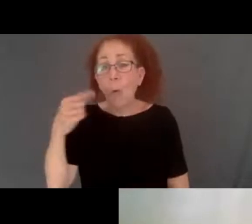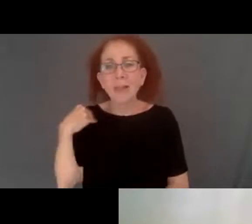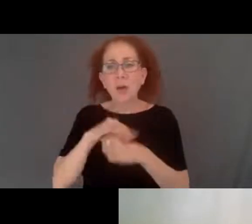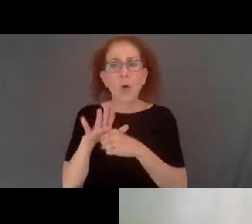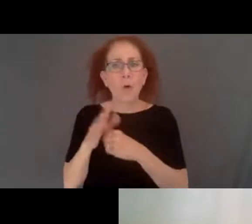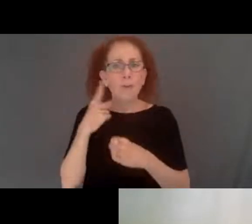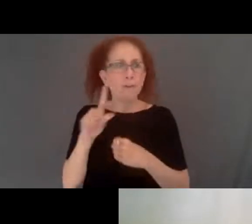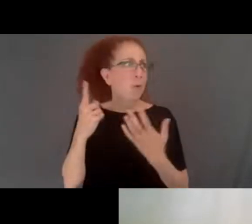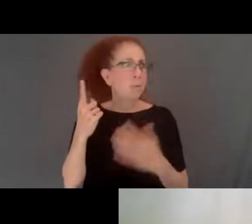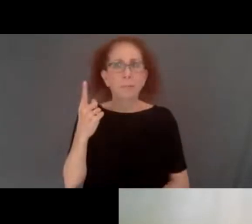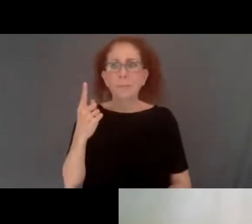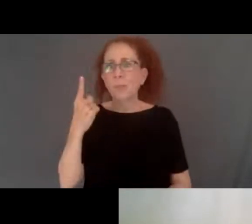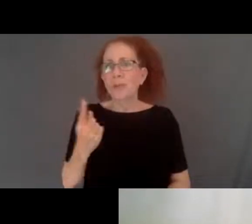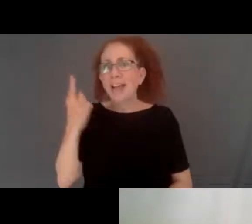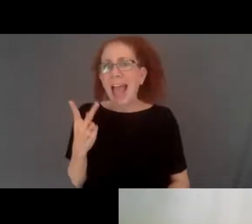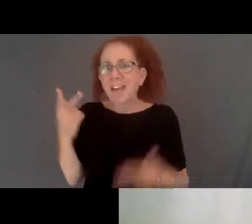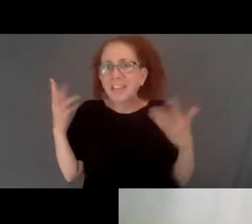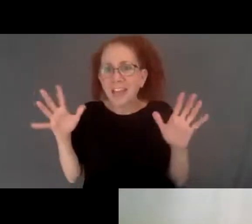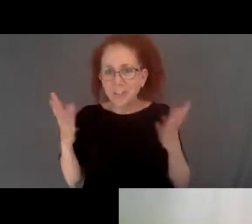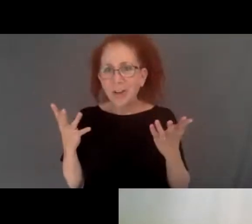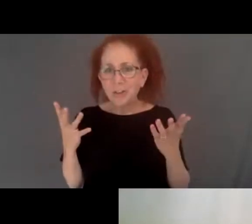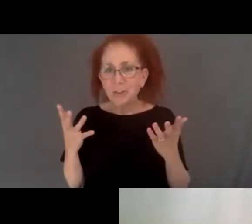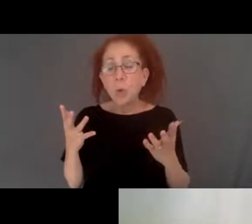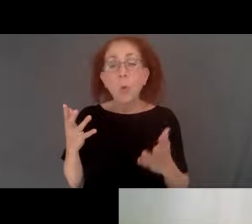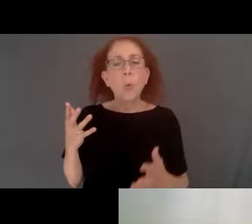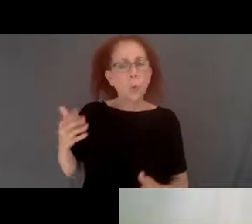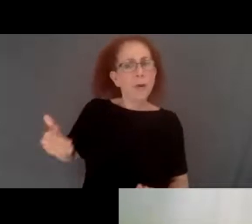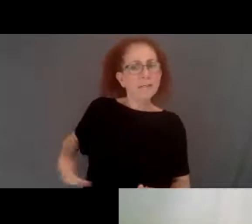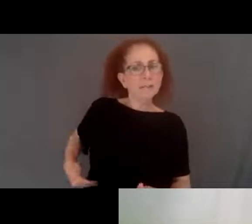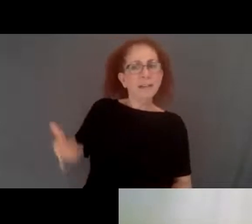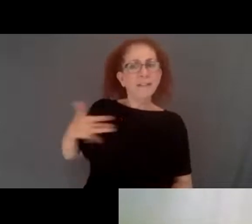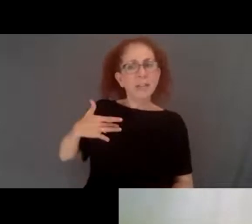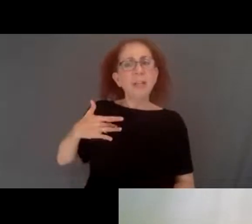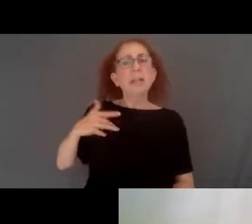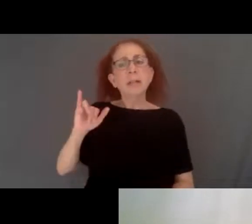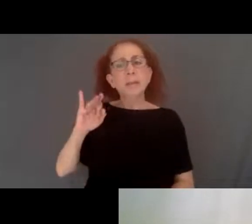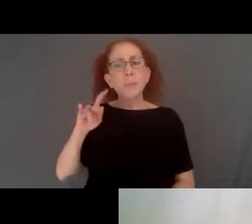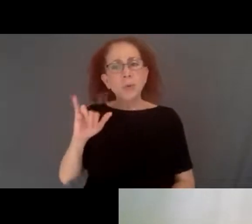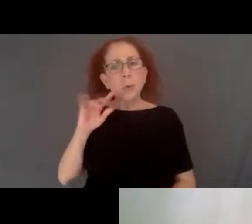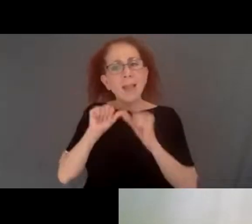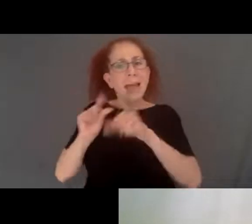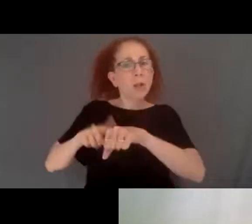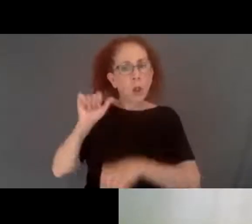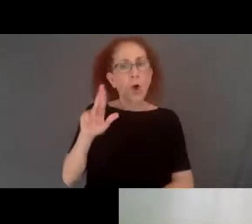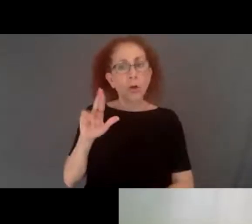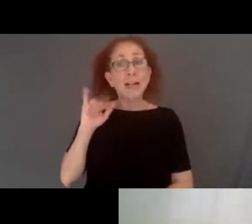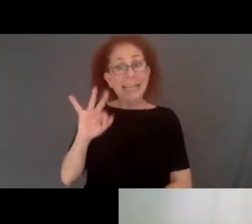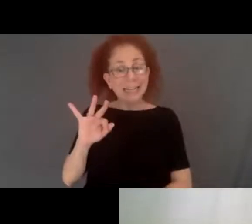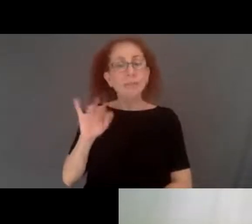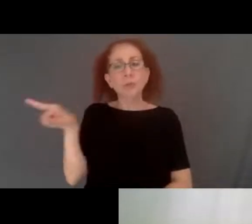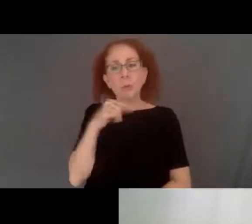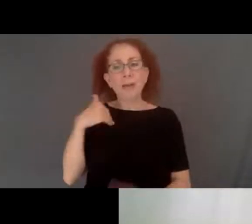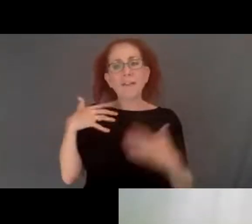for a year and a half. So we think immunity will last longer in most people with healthy immune